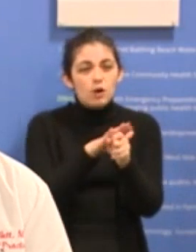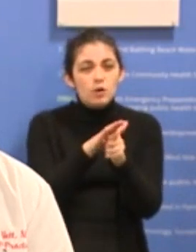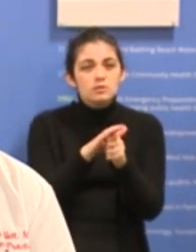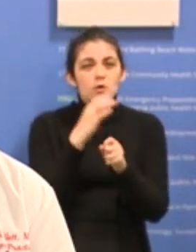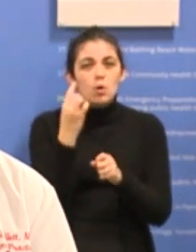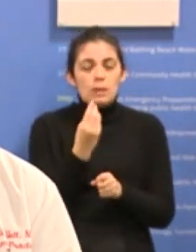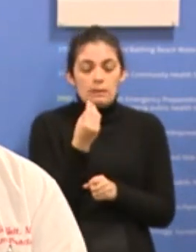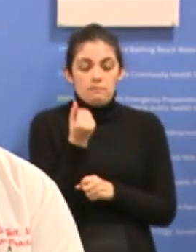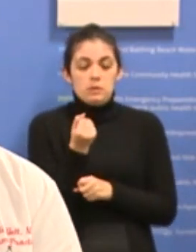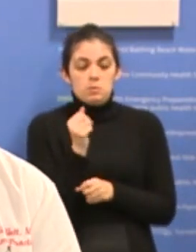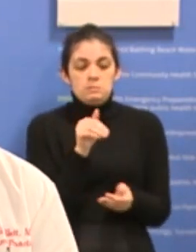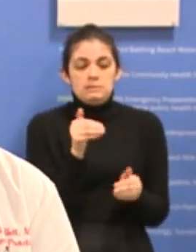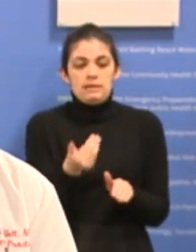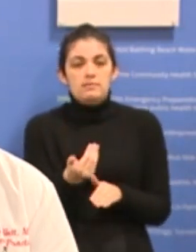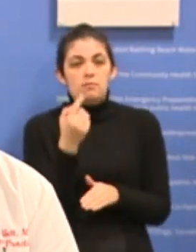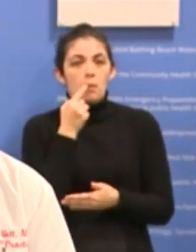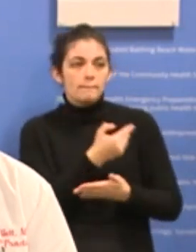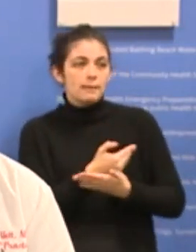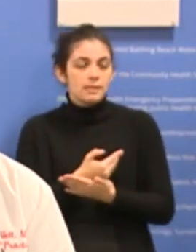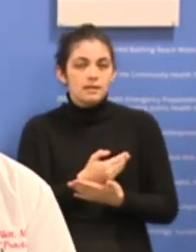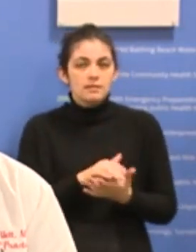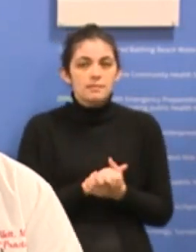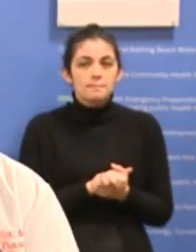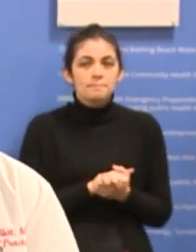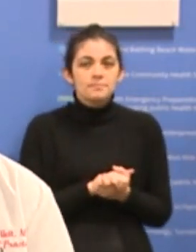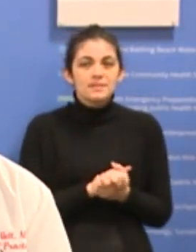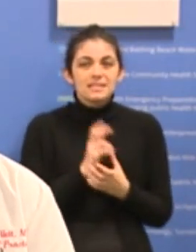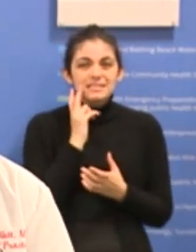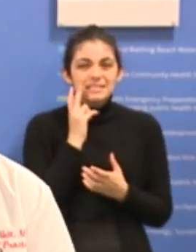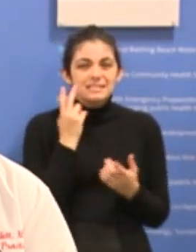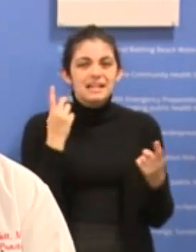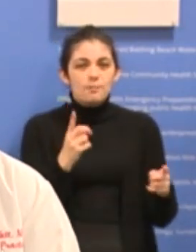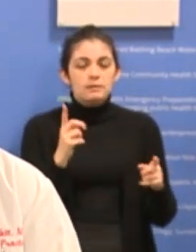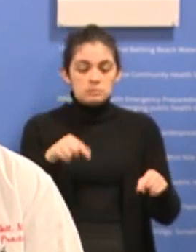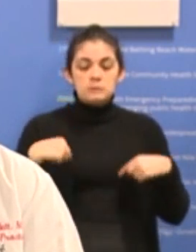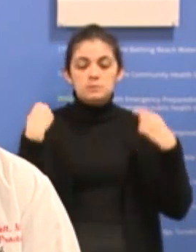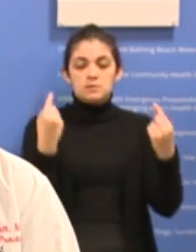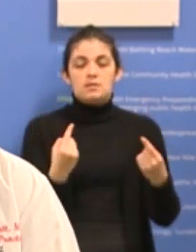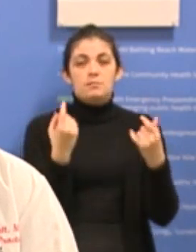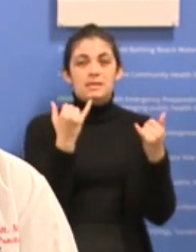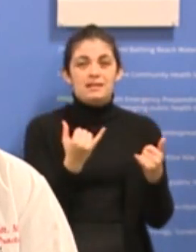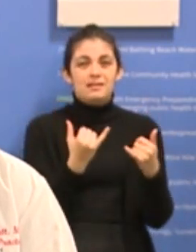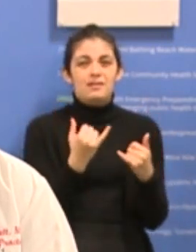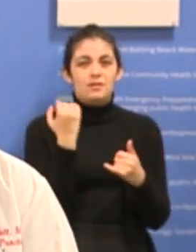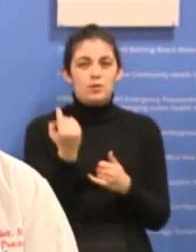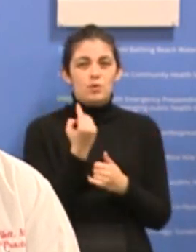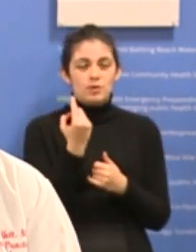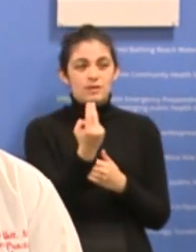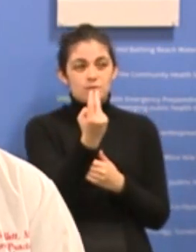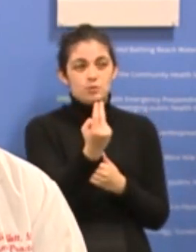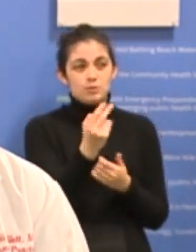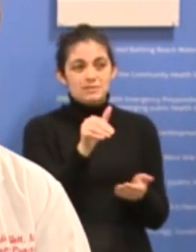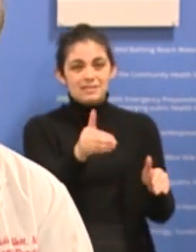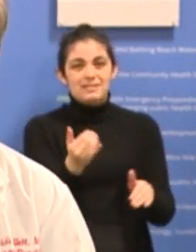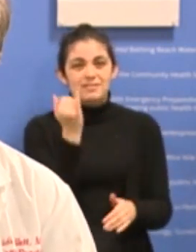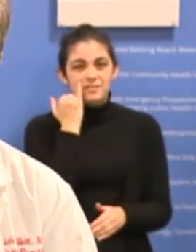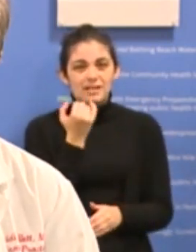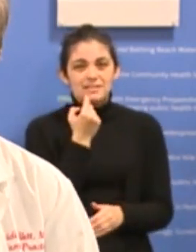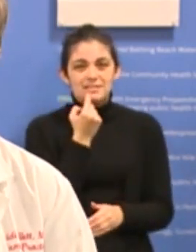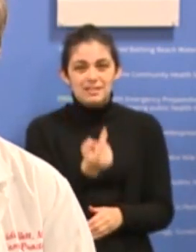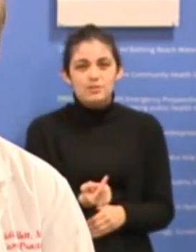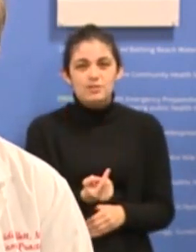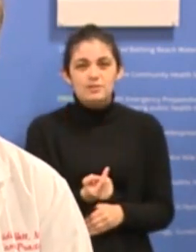have only a few instances, for example, of infant mortality, and you've seen us do this over time. Right now, we only have 2 deaths. So if I give